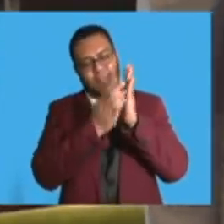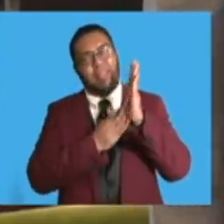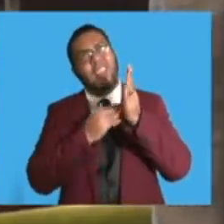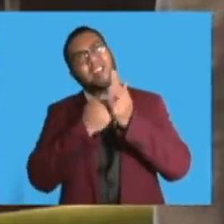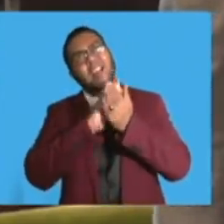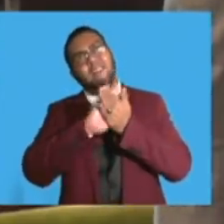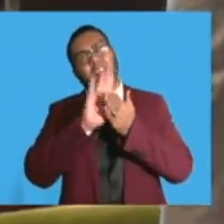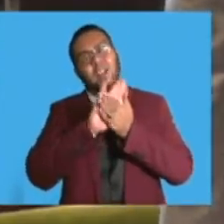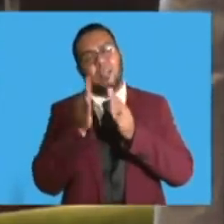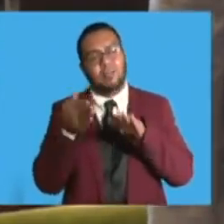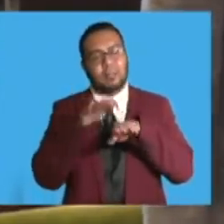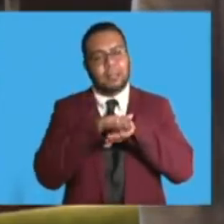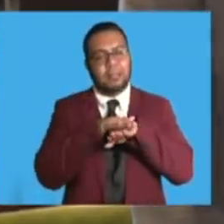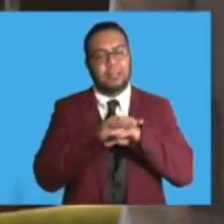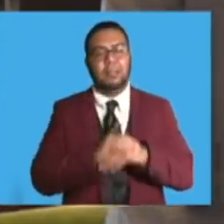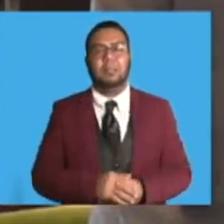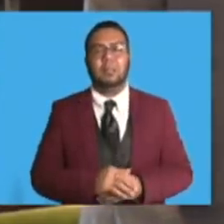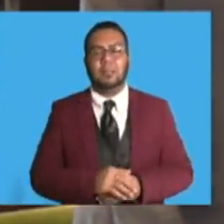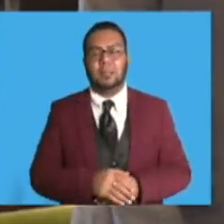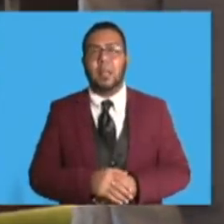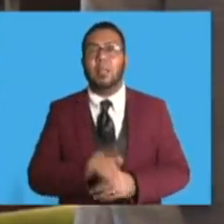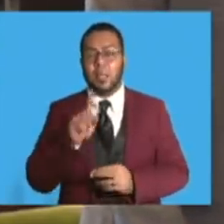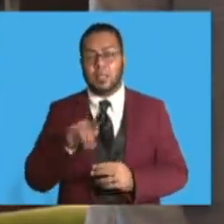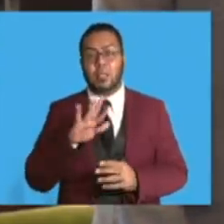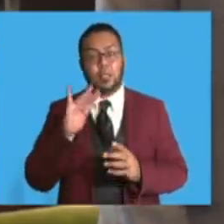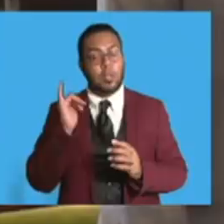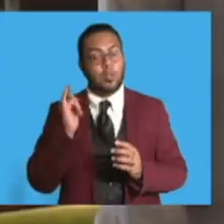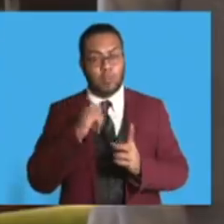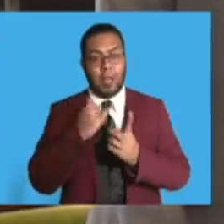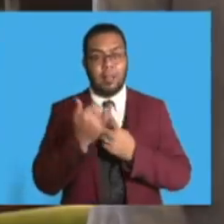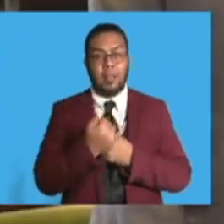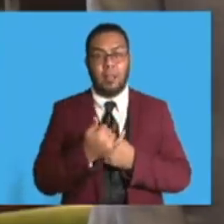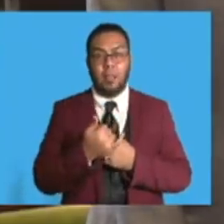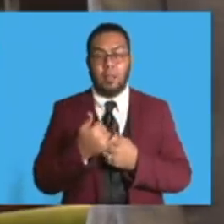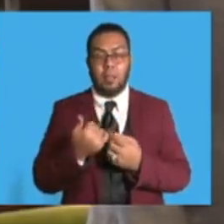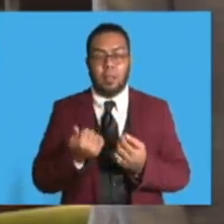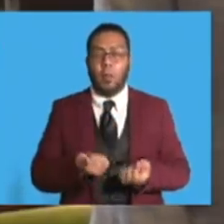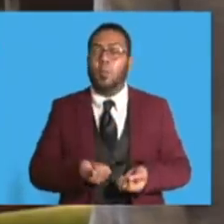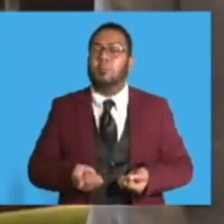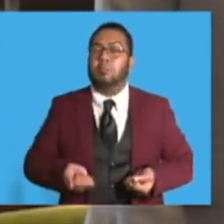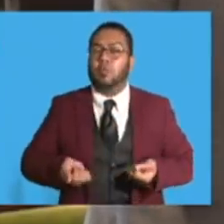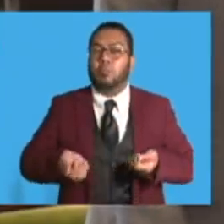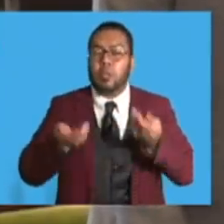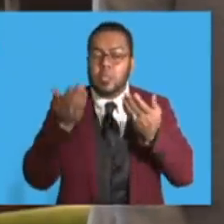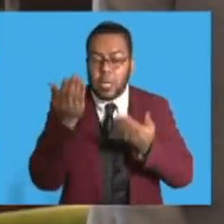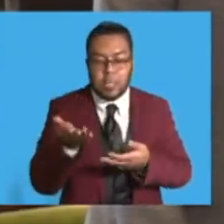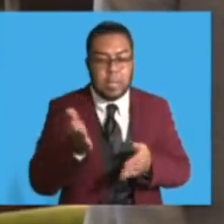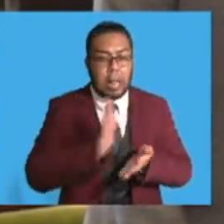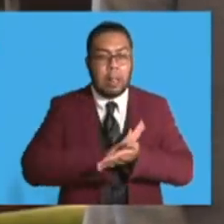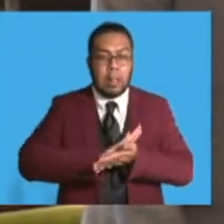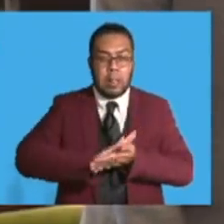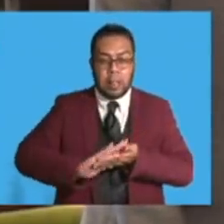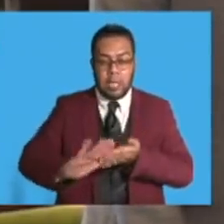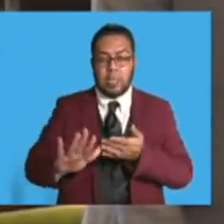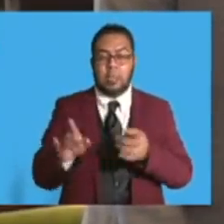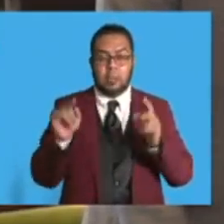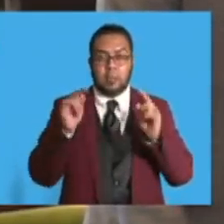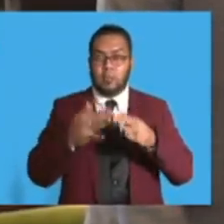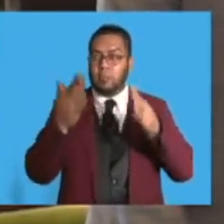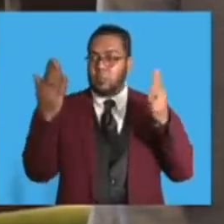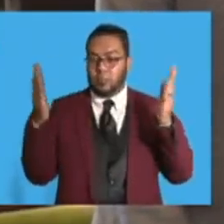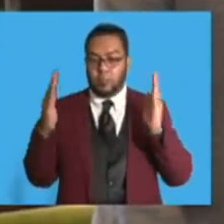Perhaps, Madam Speaker, this is a psyche that we all have. Our enthusiasm to present a clean and sanitized version of this